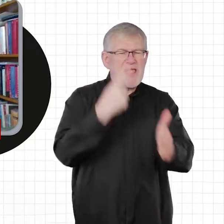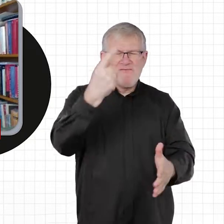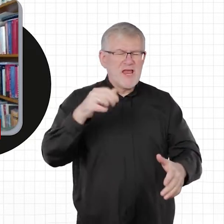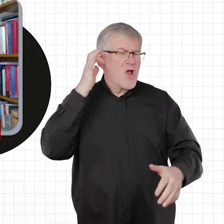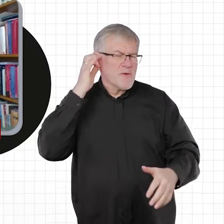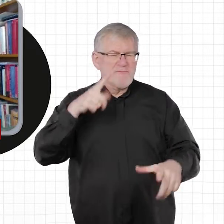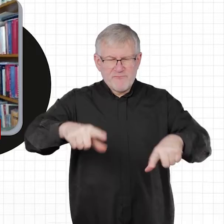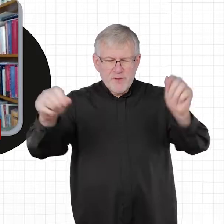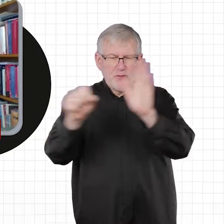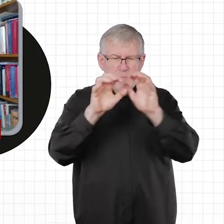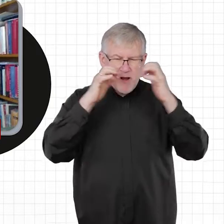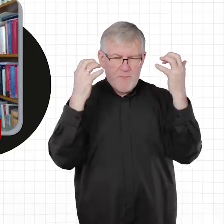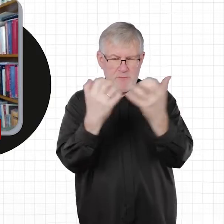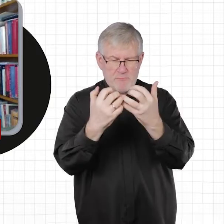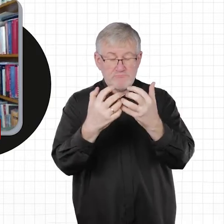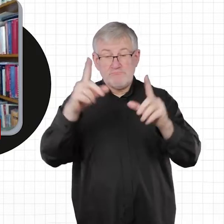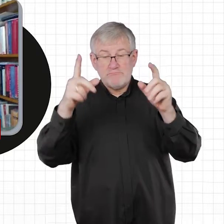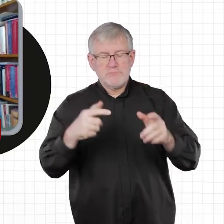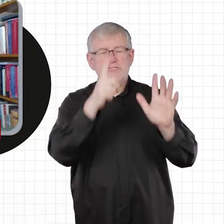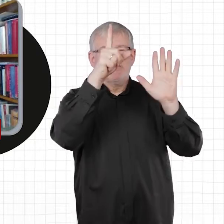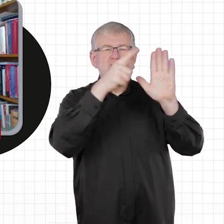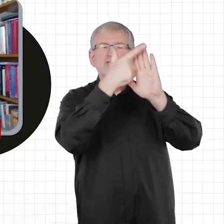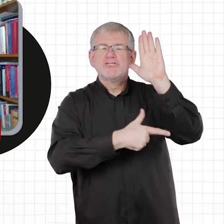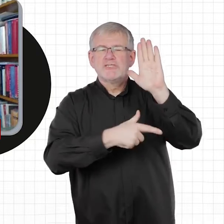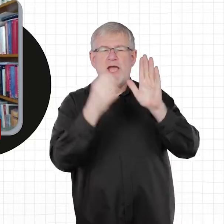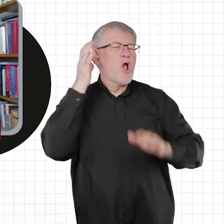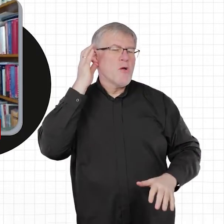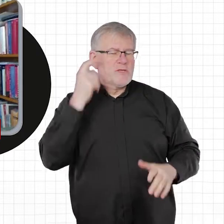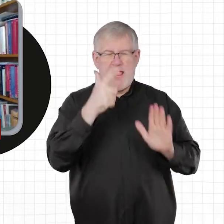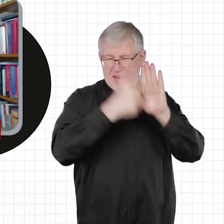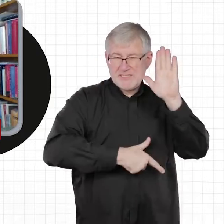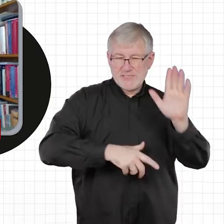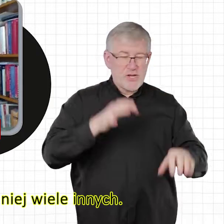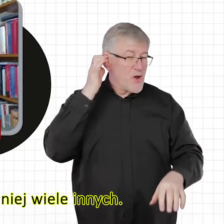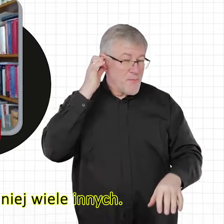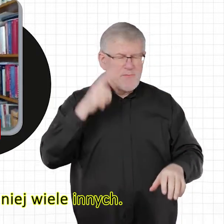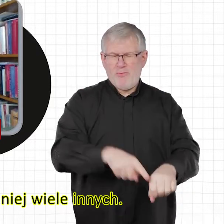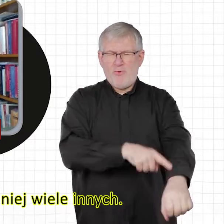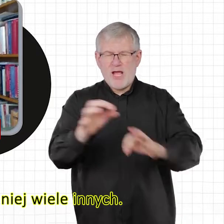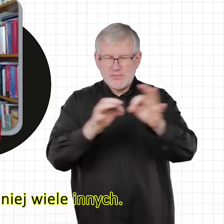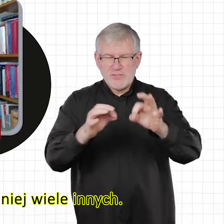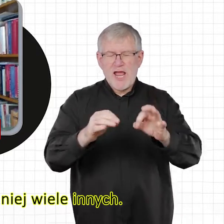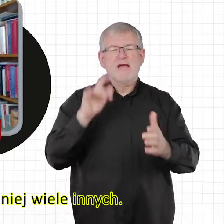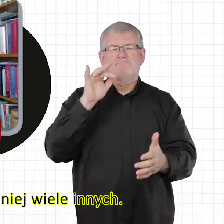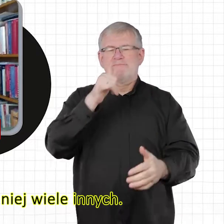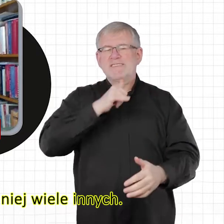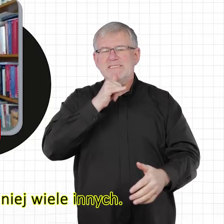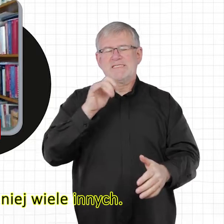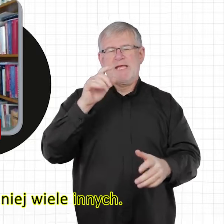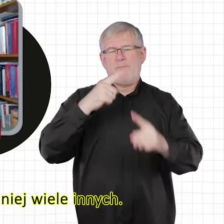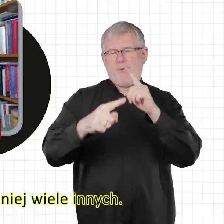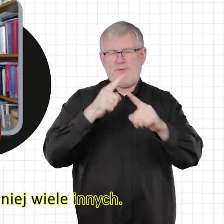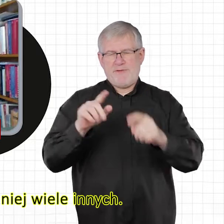first law on equal pay in Iceland was being passed in 1961. The first female minister